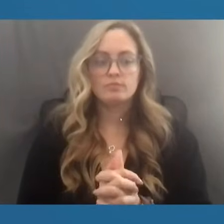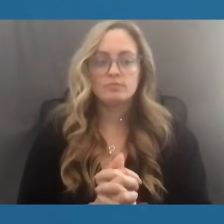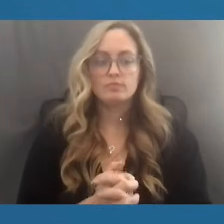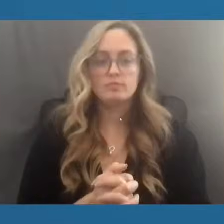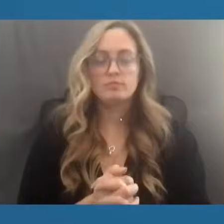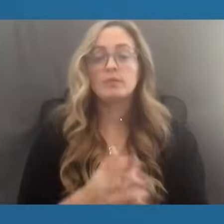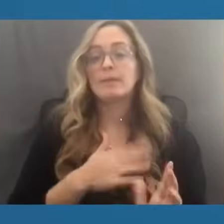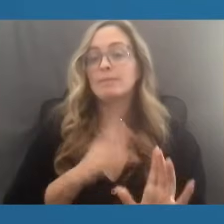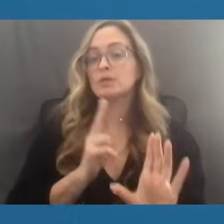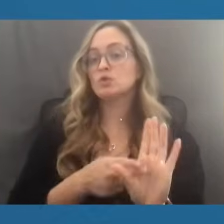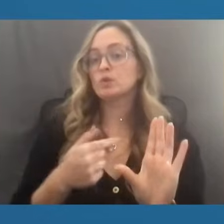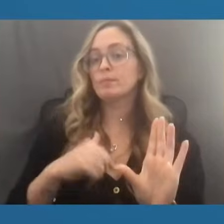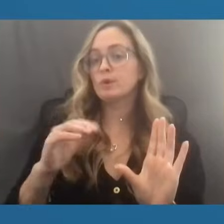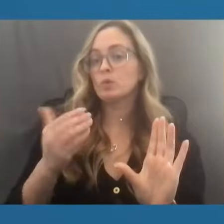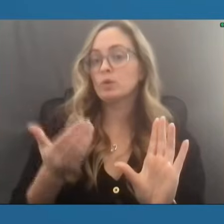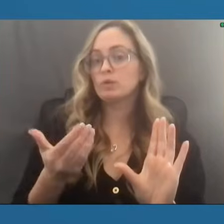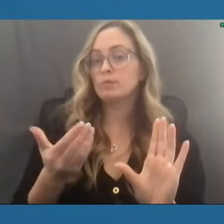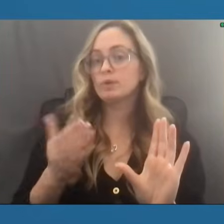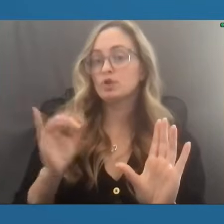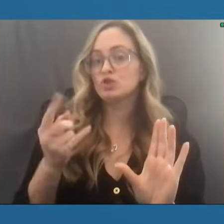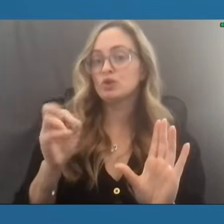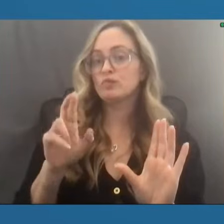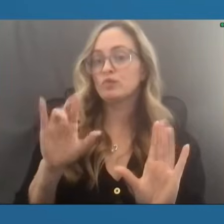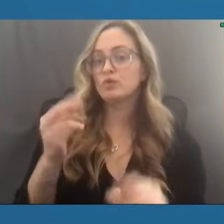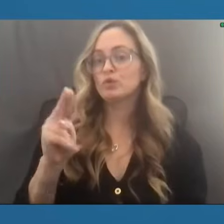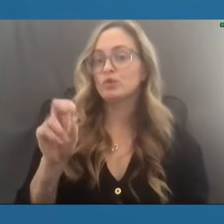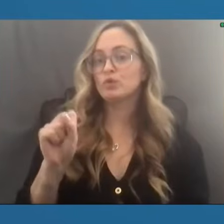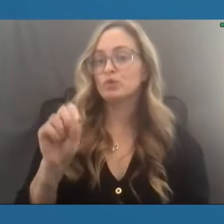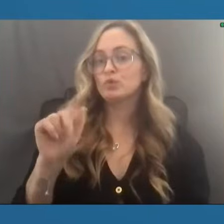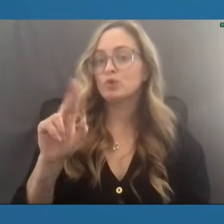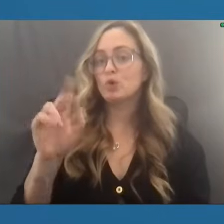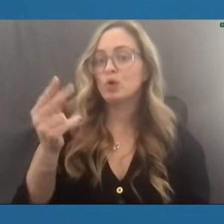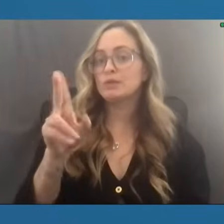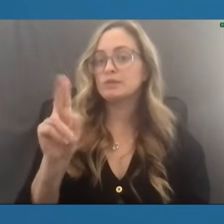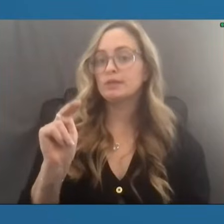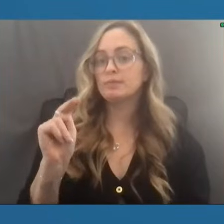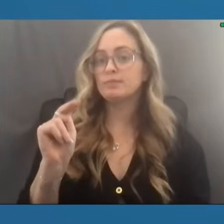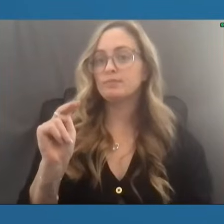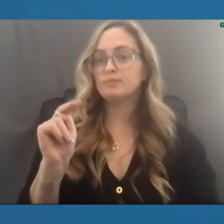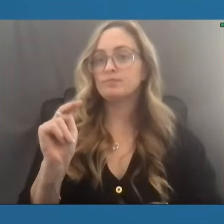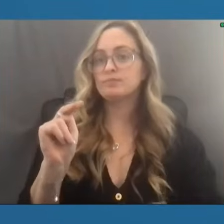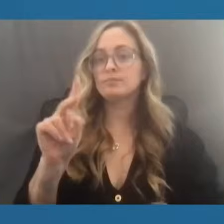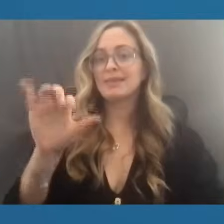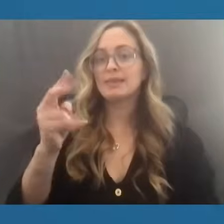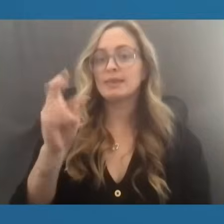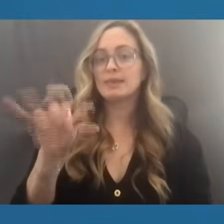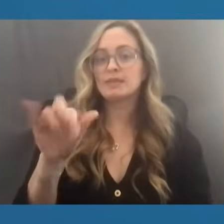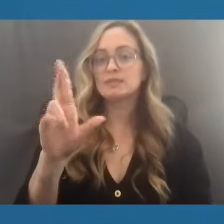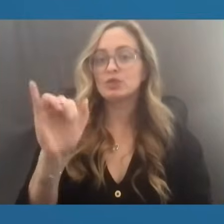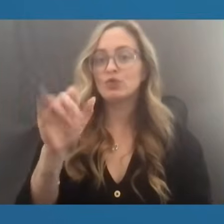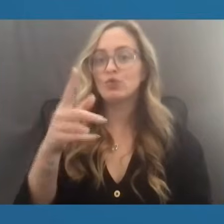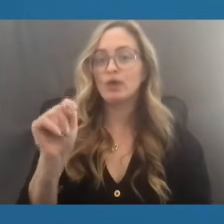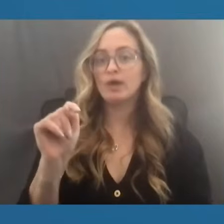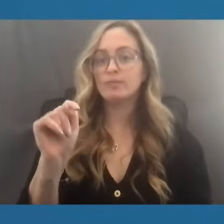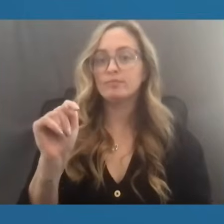Please join me in welcoming Jennifer Jones Austin, Lindsay Wright,